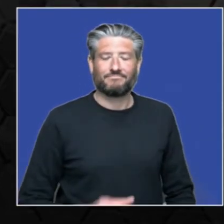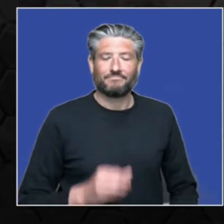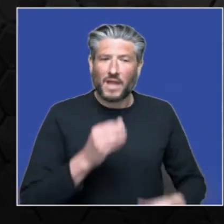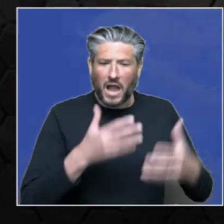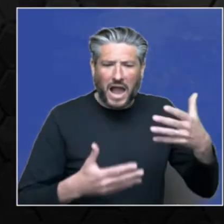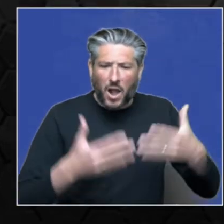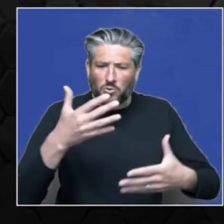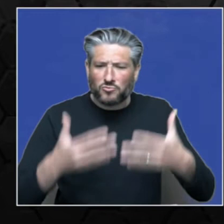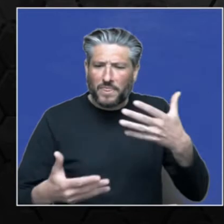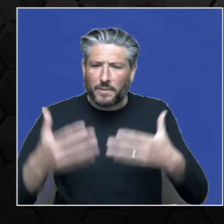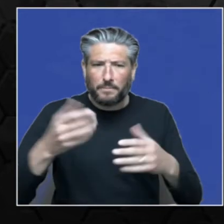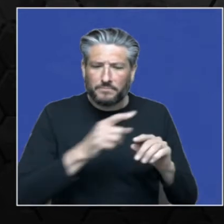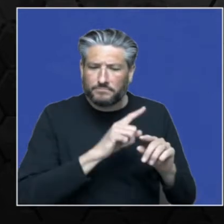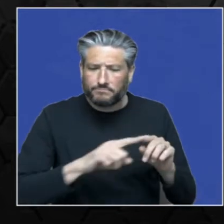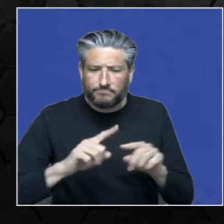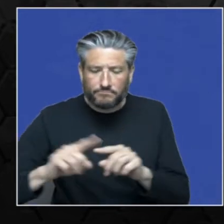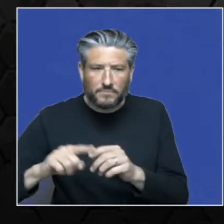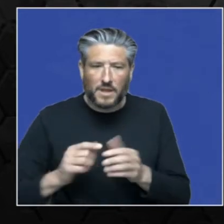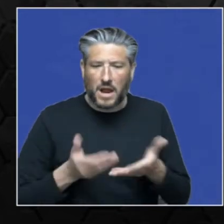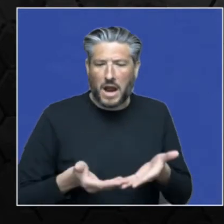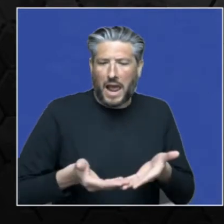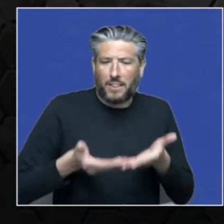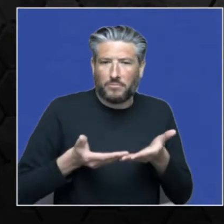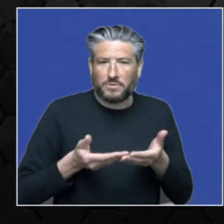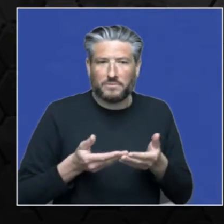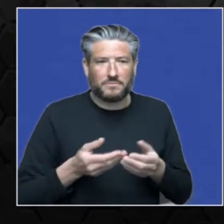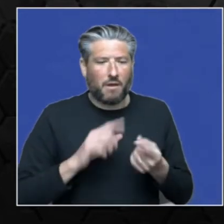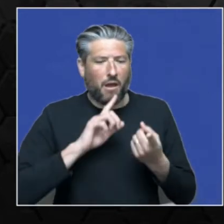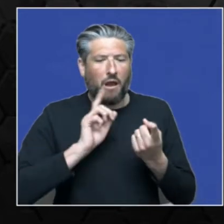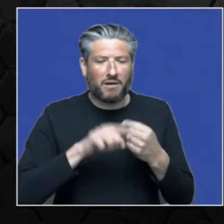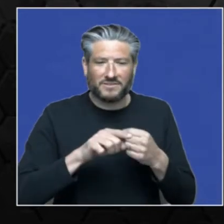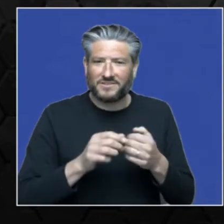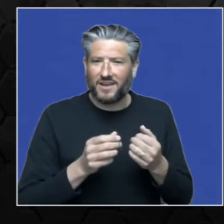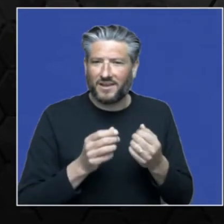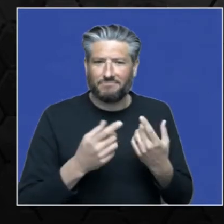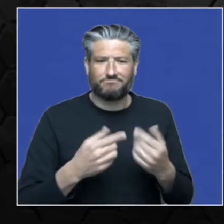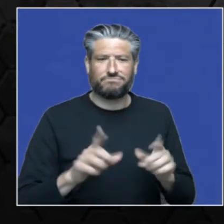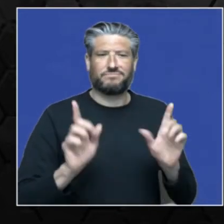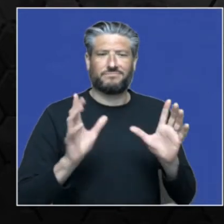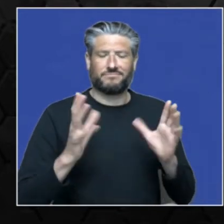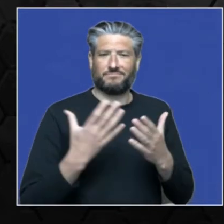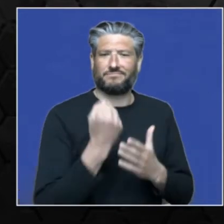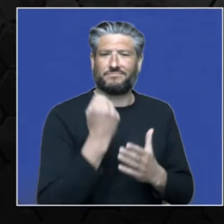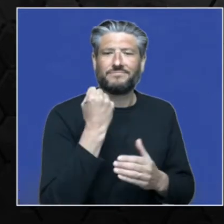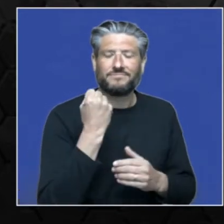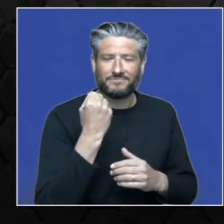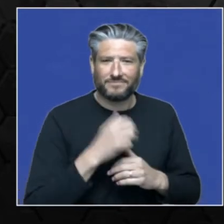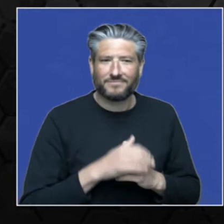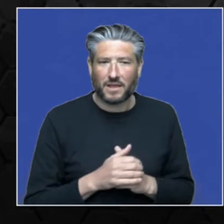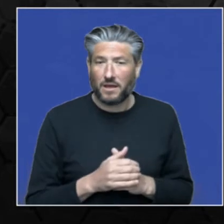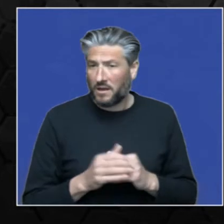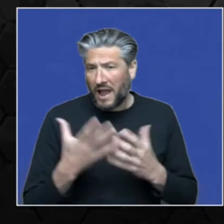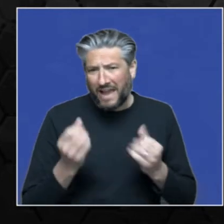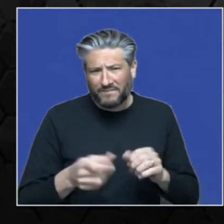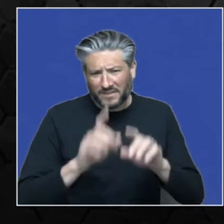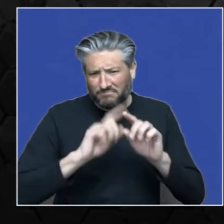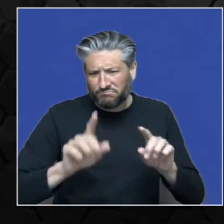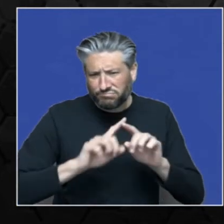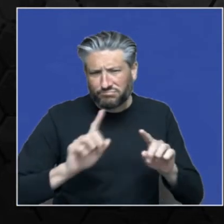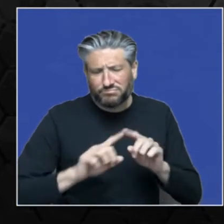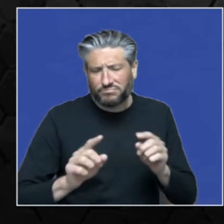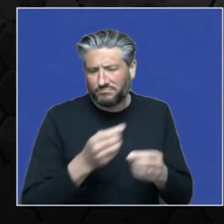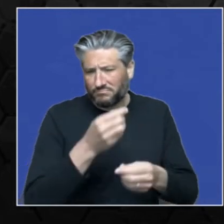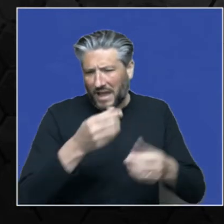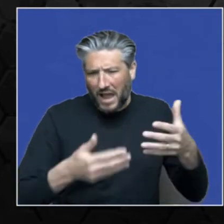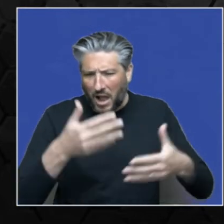complex to answer to manual analysts. There are many different machine learning algorithm types, but